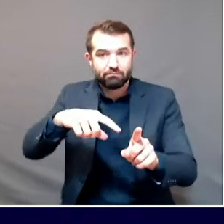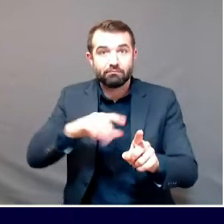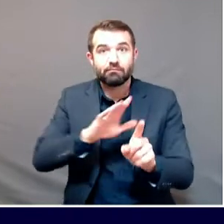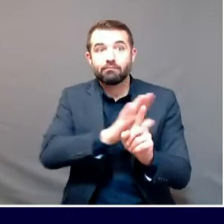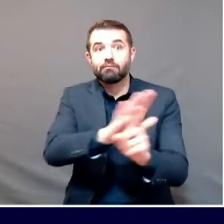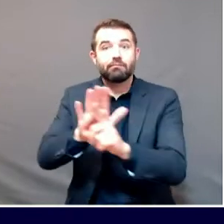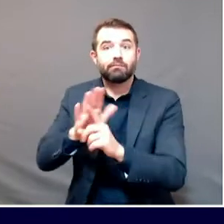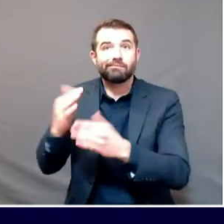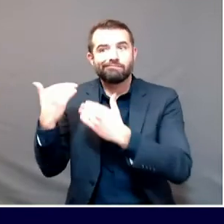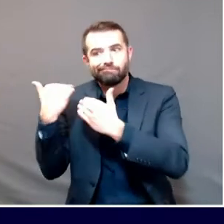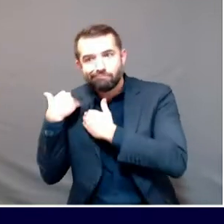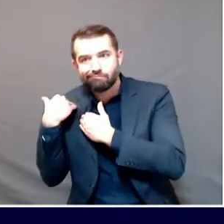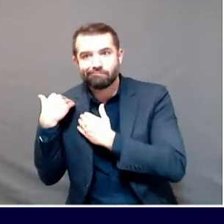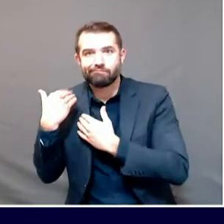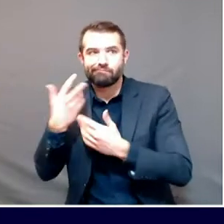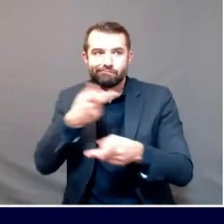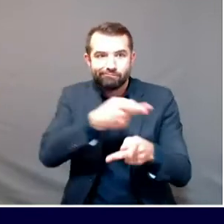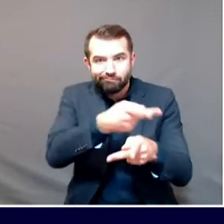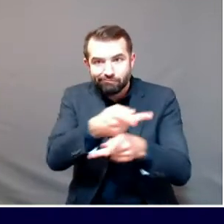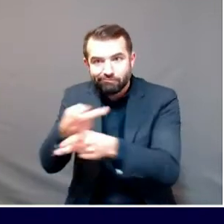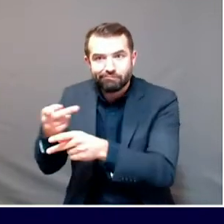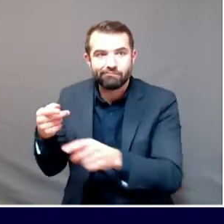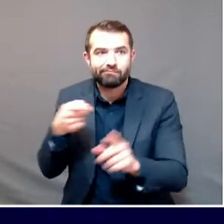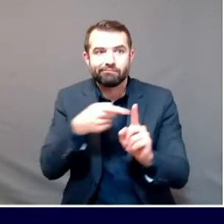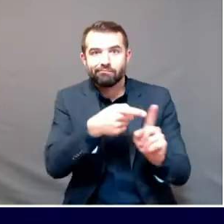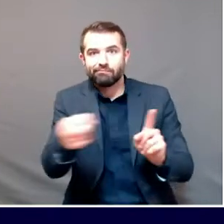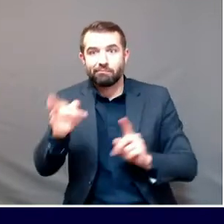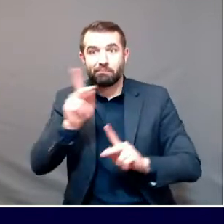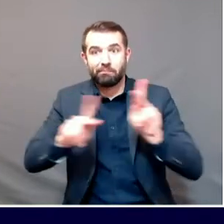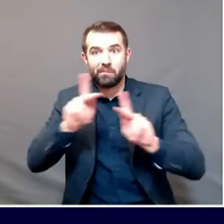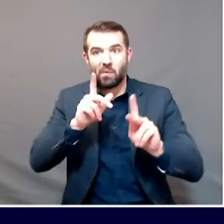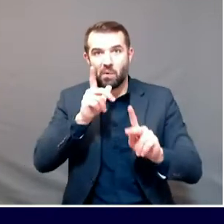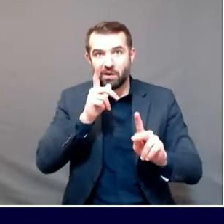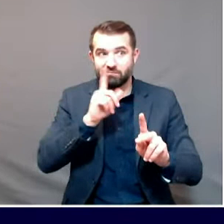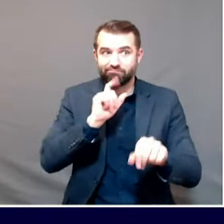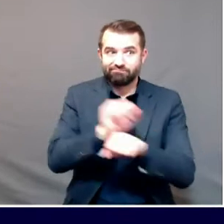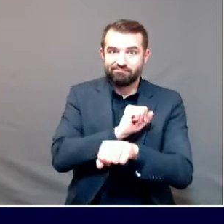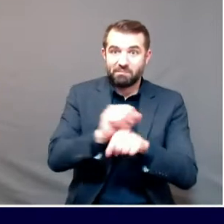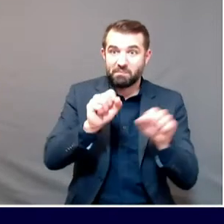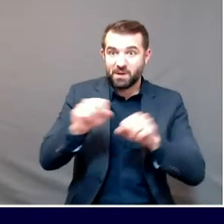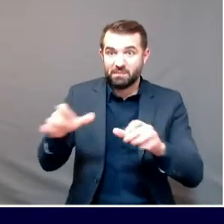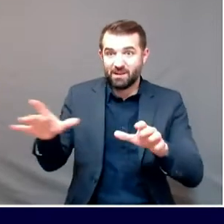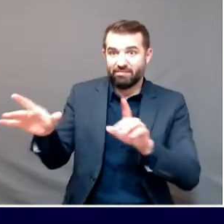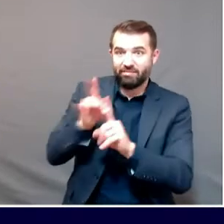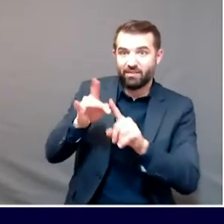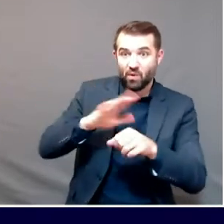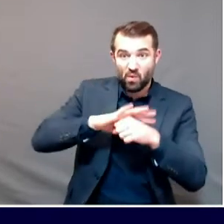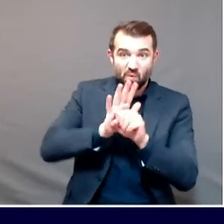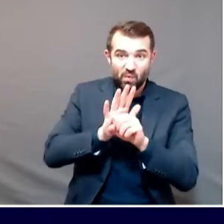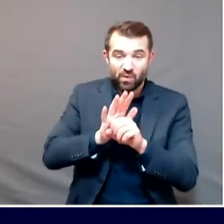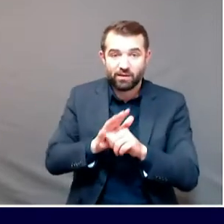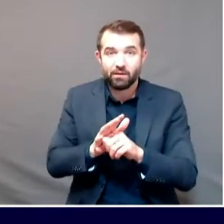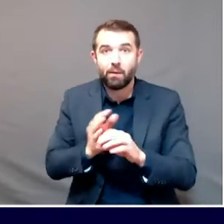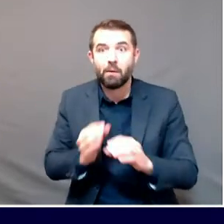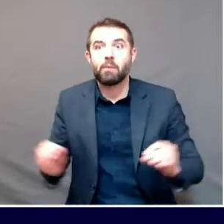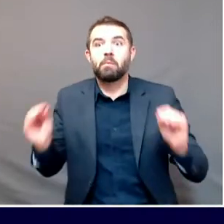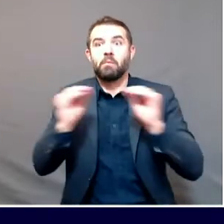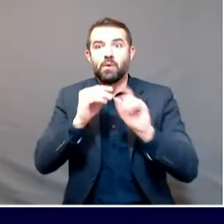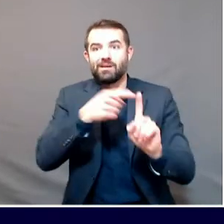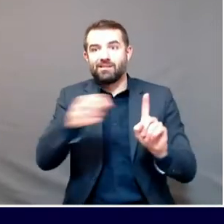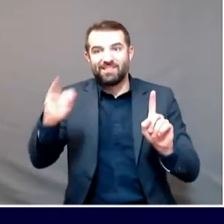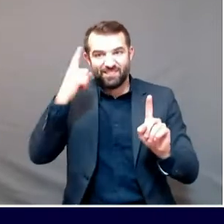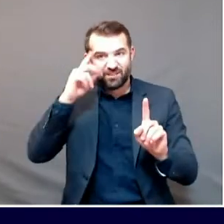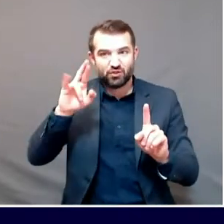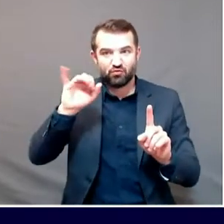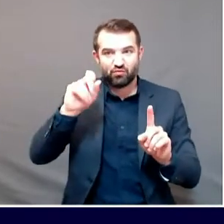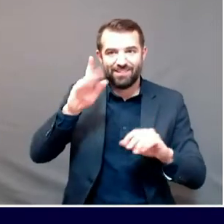us, come into contact with the COVID-19 virus at higher rates than others. These are folks like emergency department